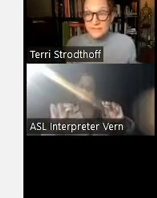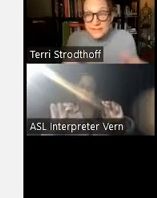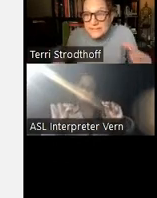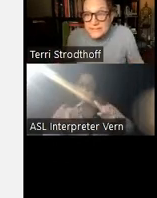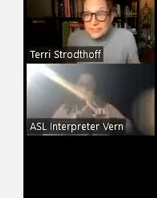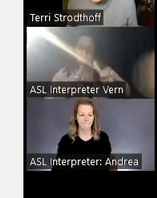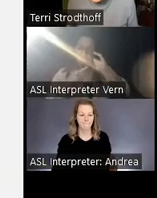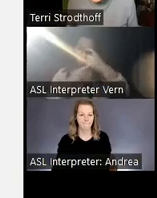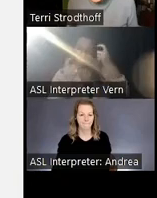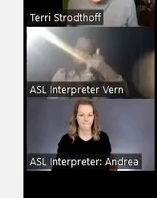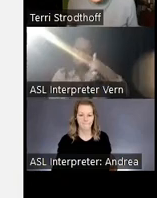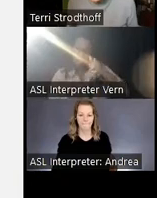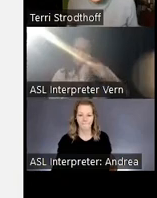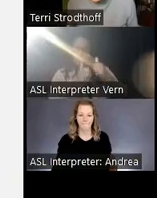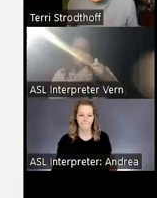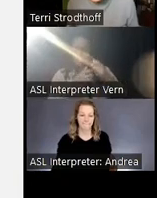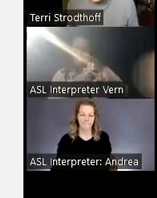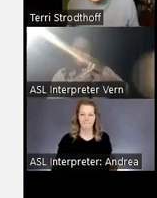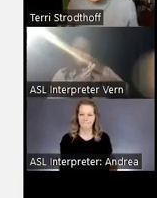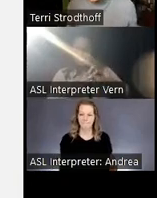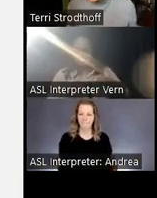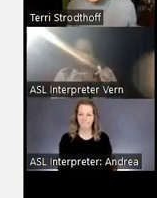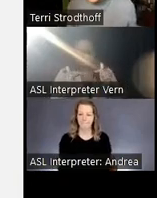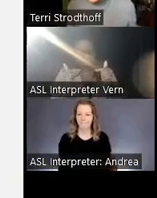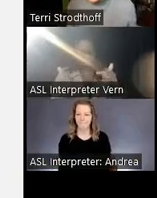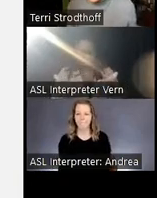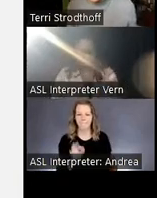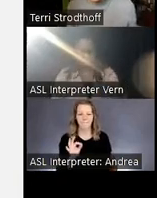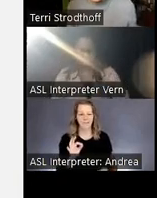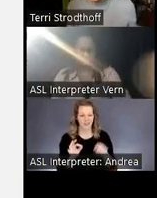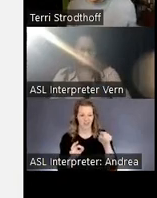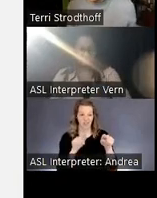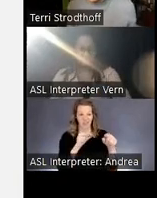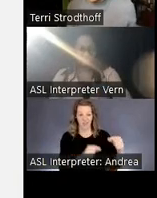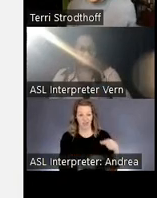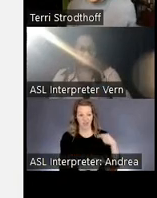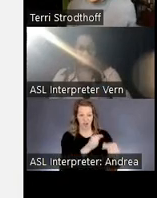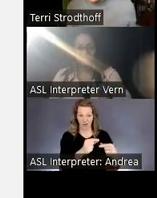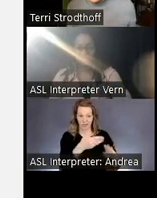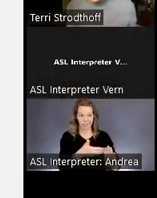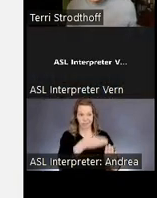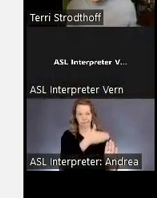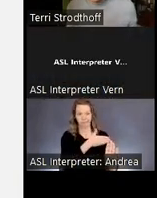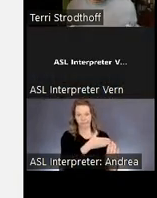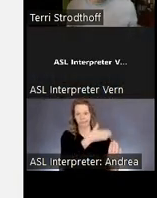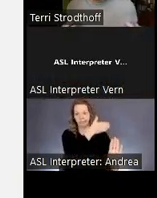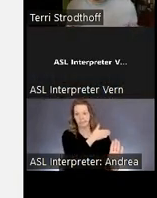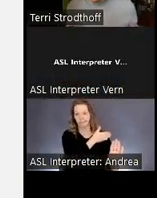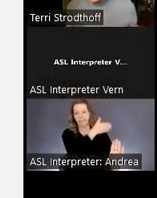that it didn't start here. It started before this generation and before that generation. It's